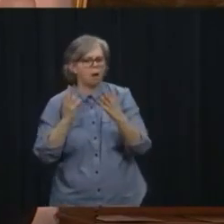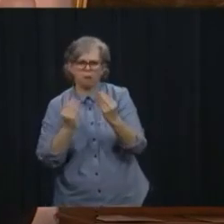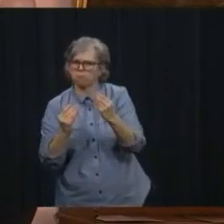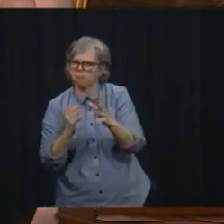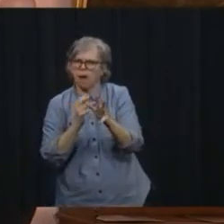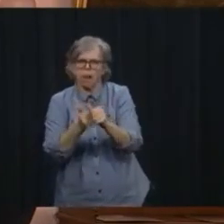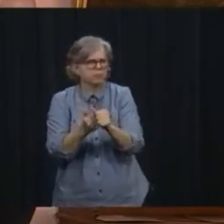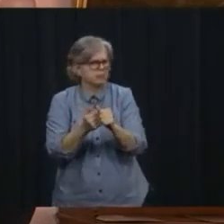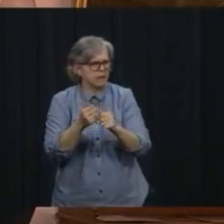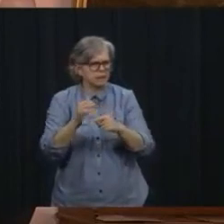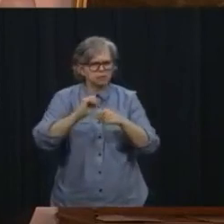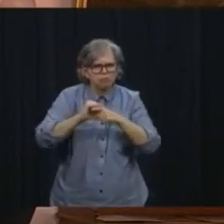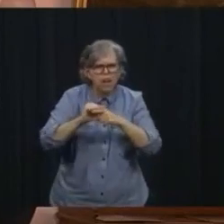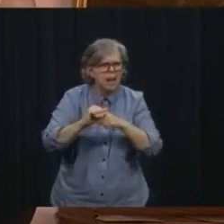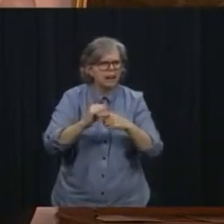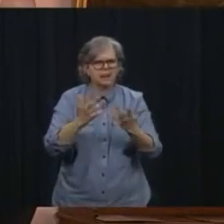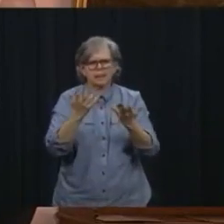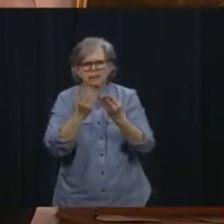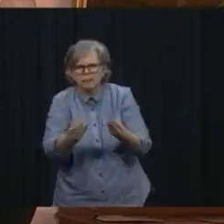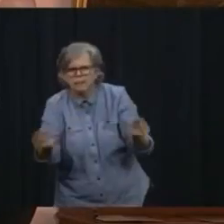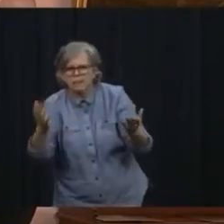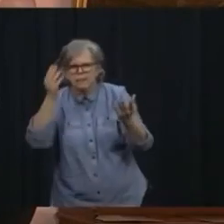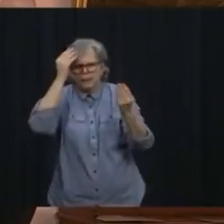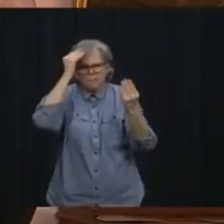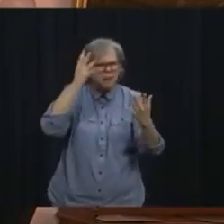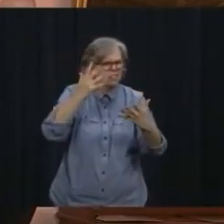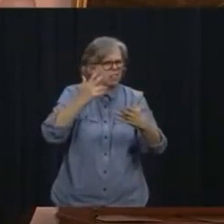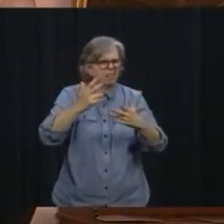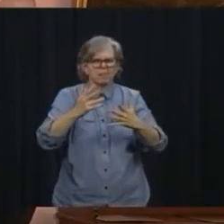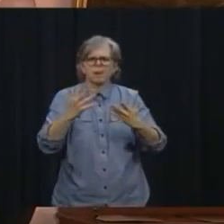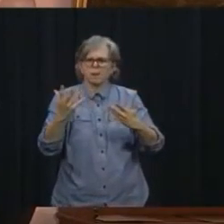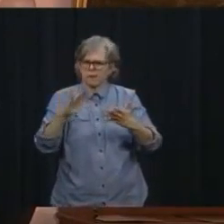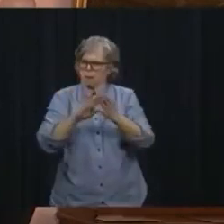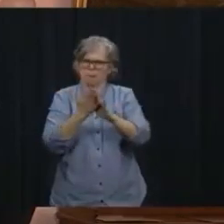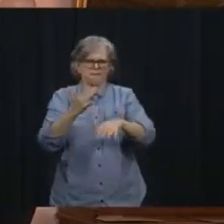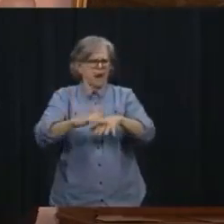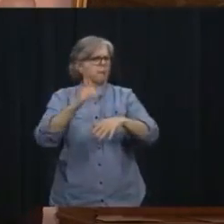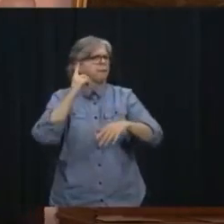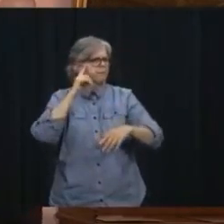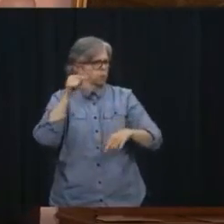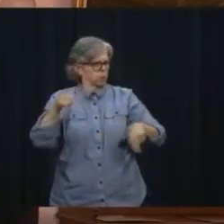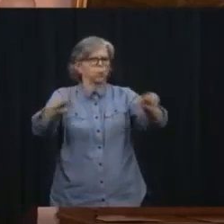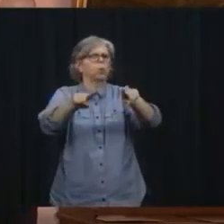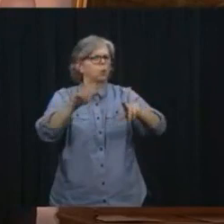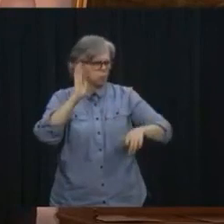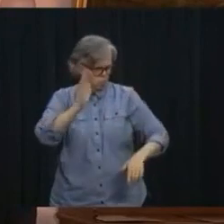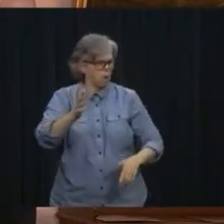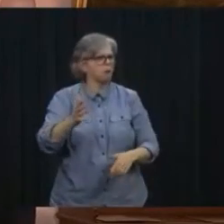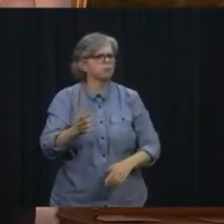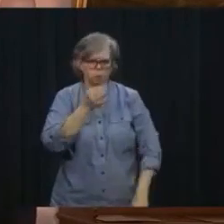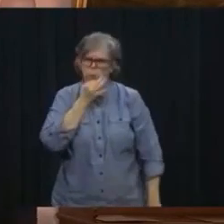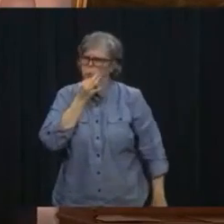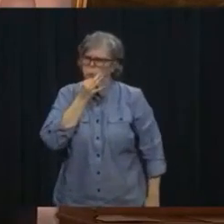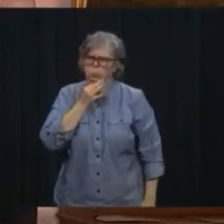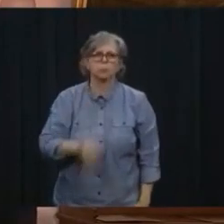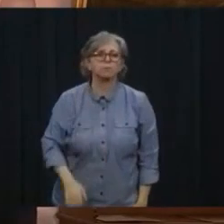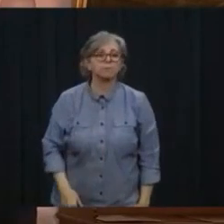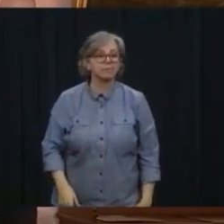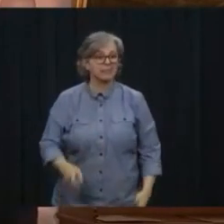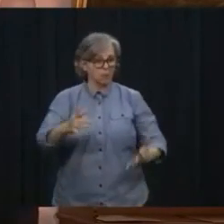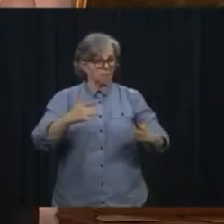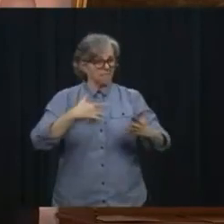experiencing any mental health concerns or problems with alcohol or drug use, we want you to reach out for help. Providers are still